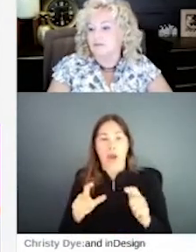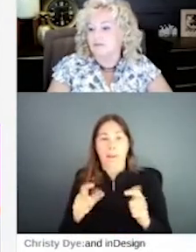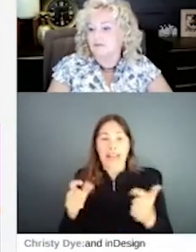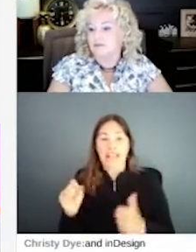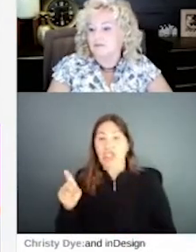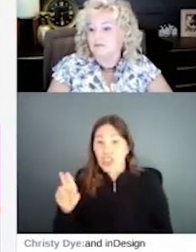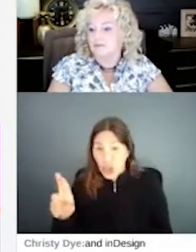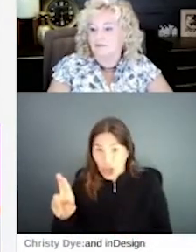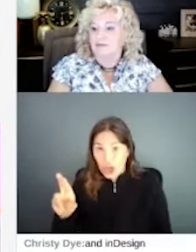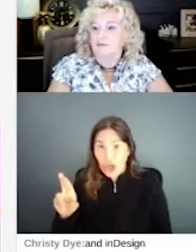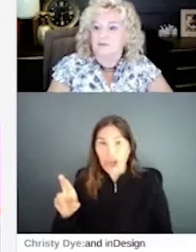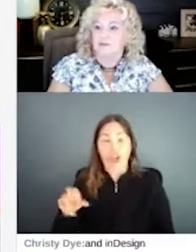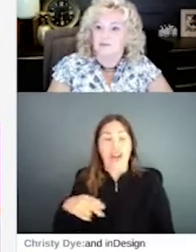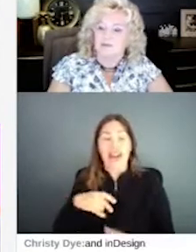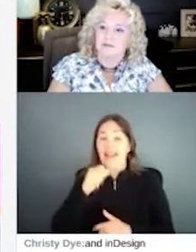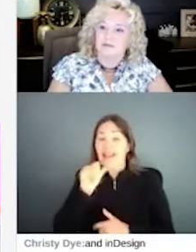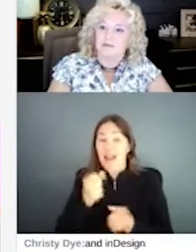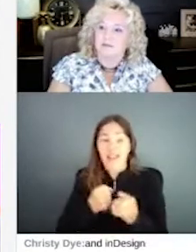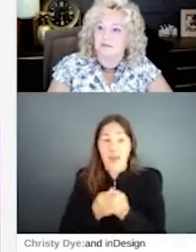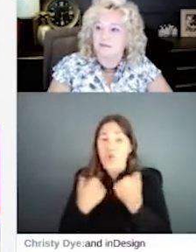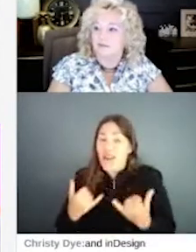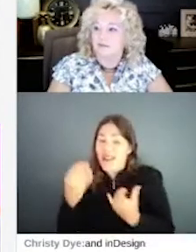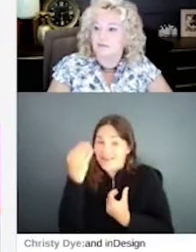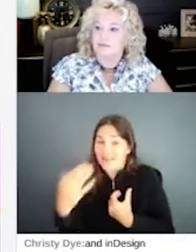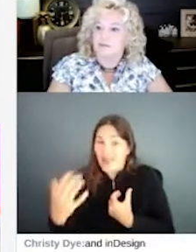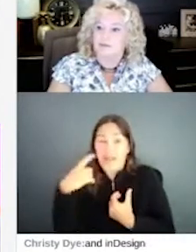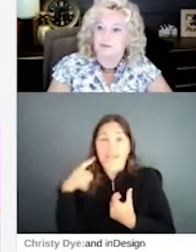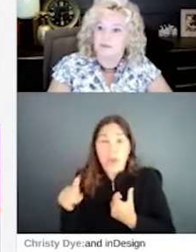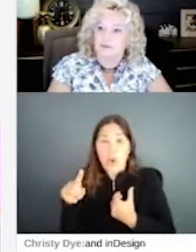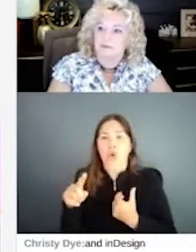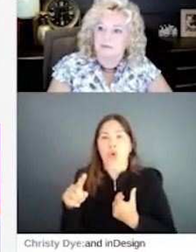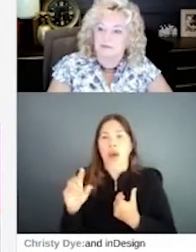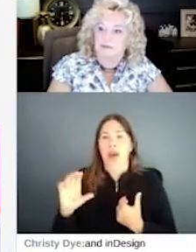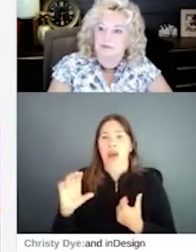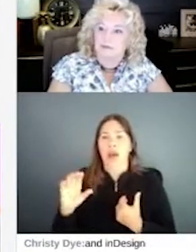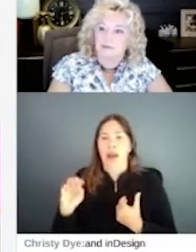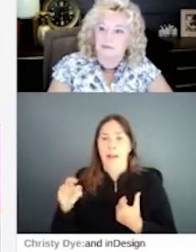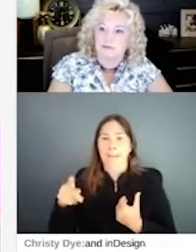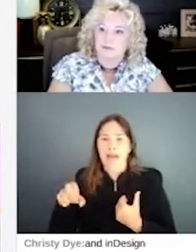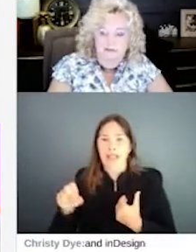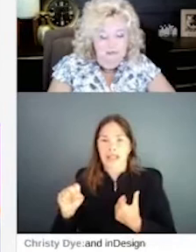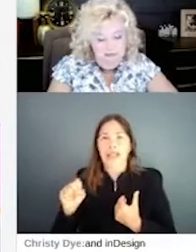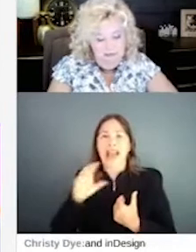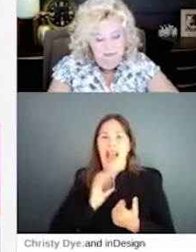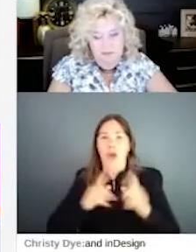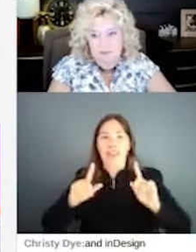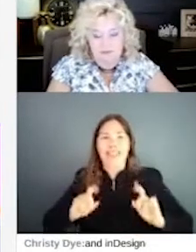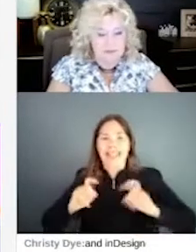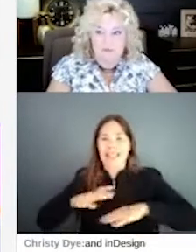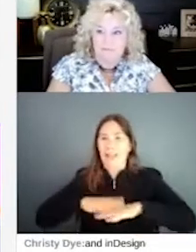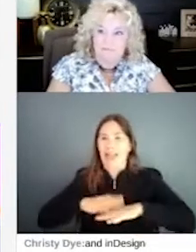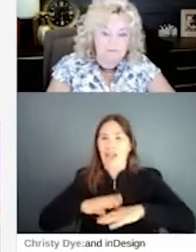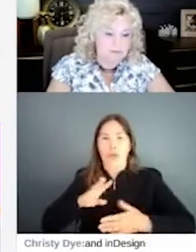Sur is not supported right now for Compass. So our testing platform does not yet